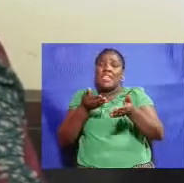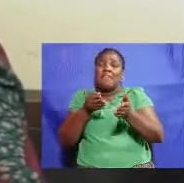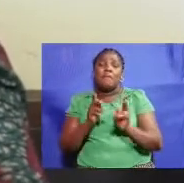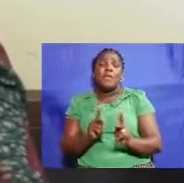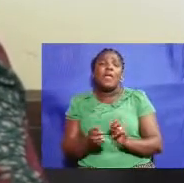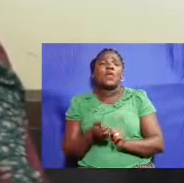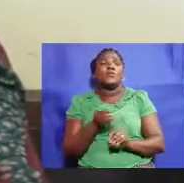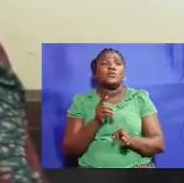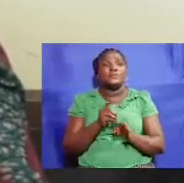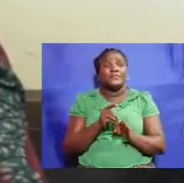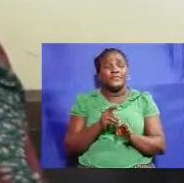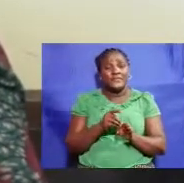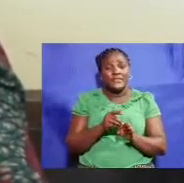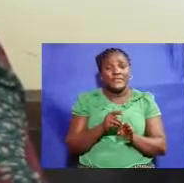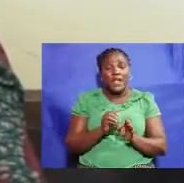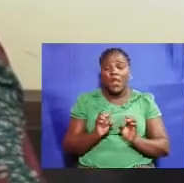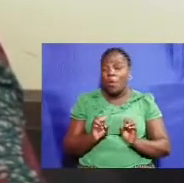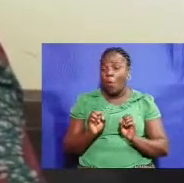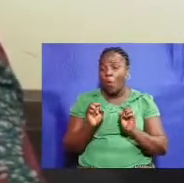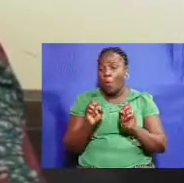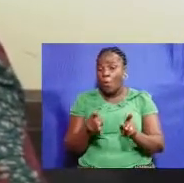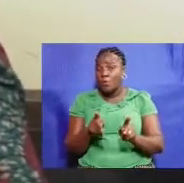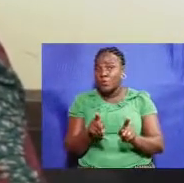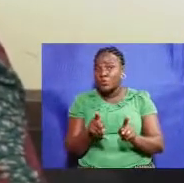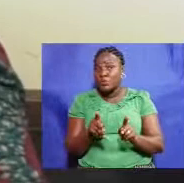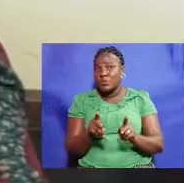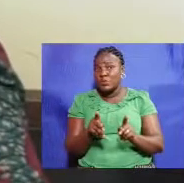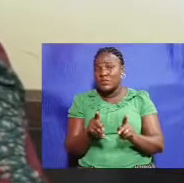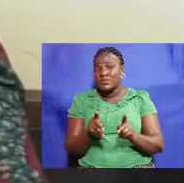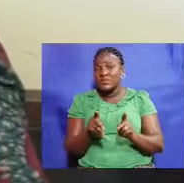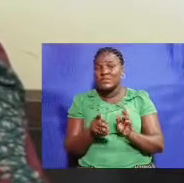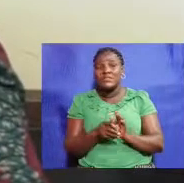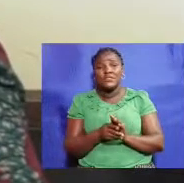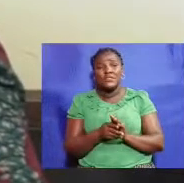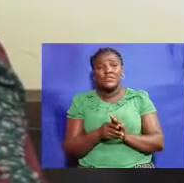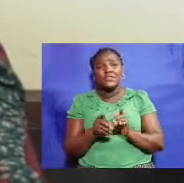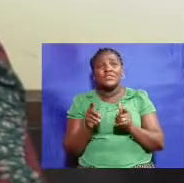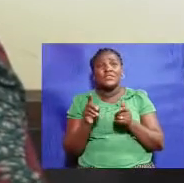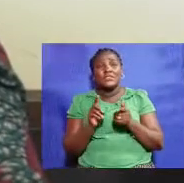gives persons with disability exposure to